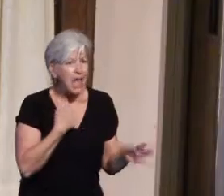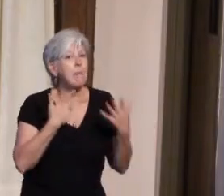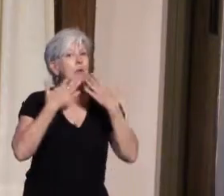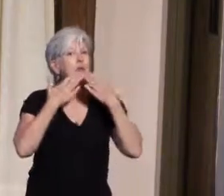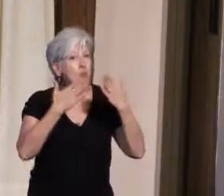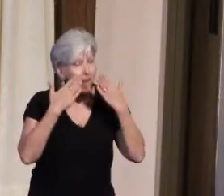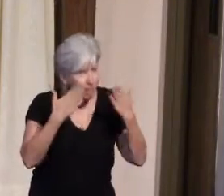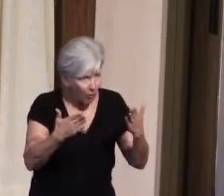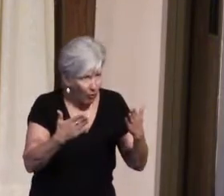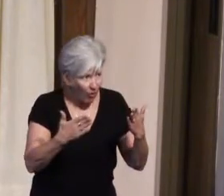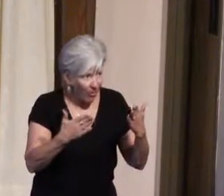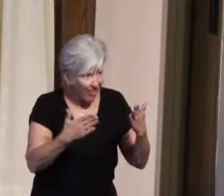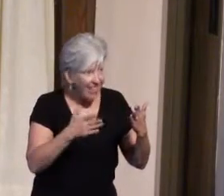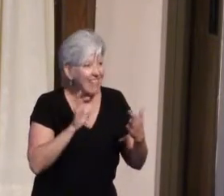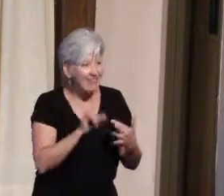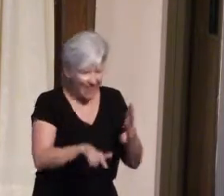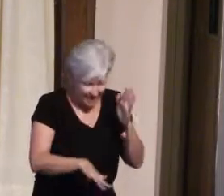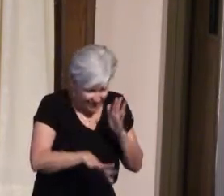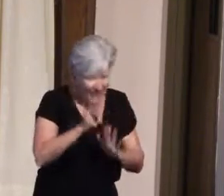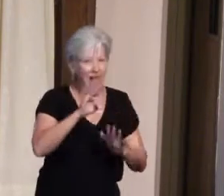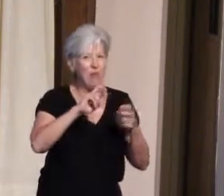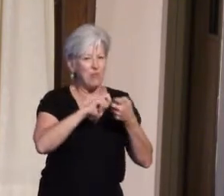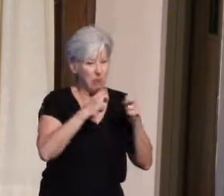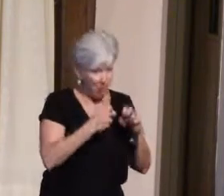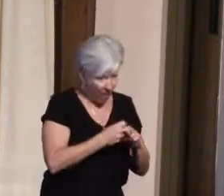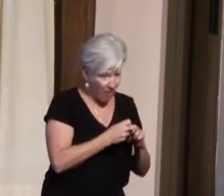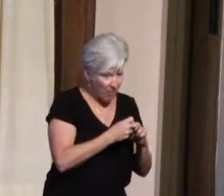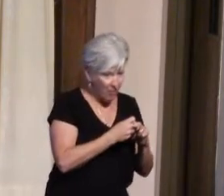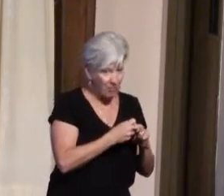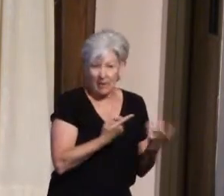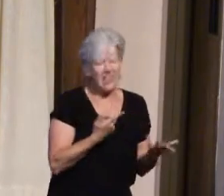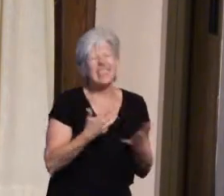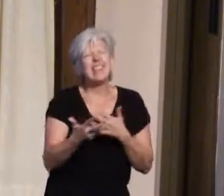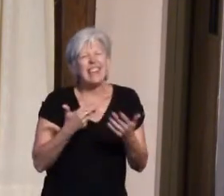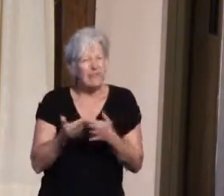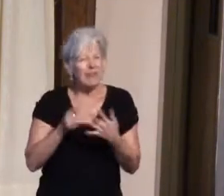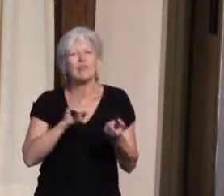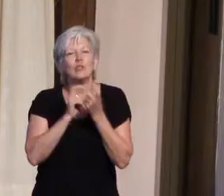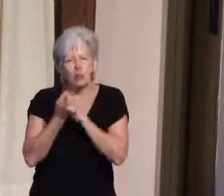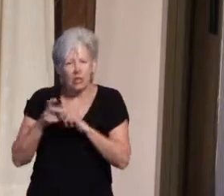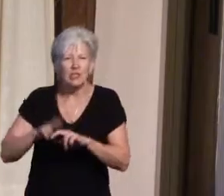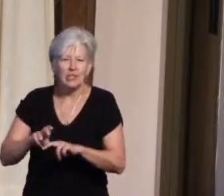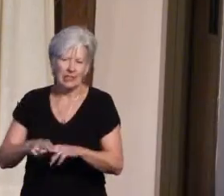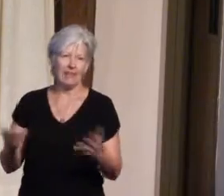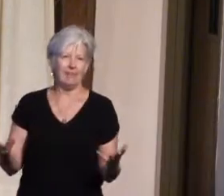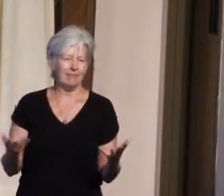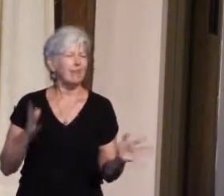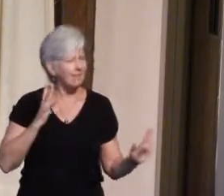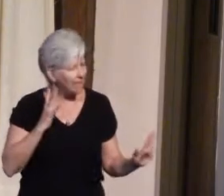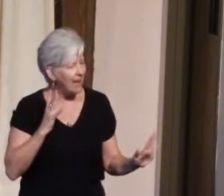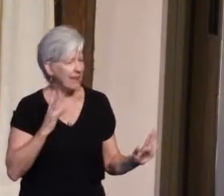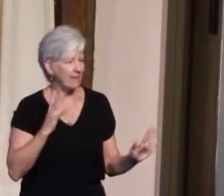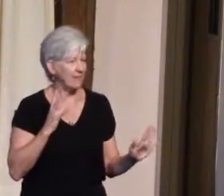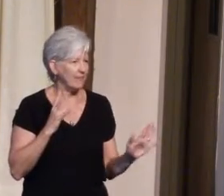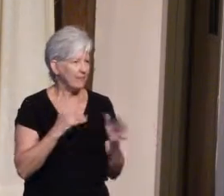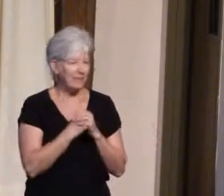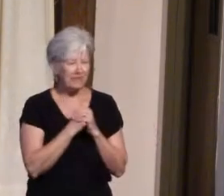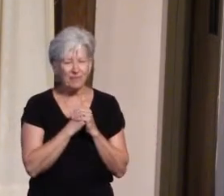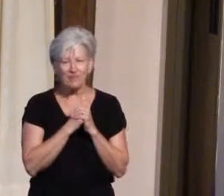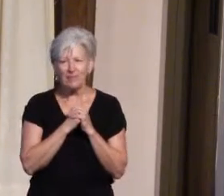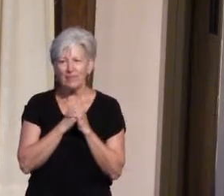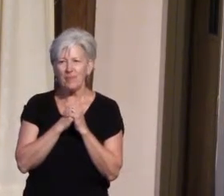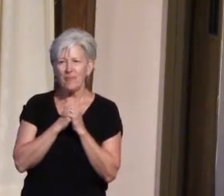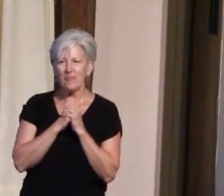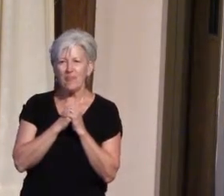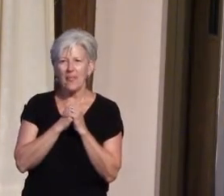time is sometimes 30 seconds and sometimes it's 2 weeks. It happens. So just, is